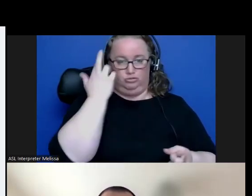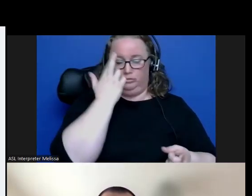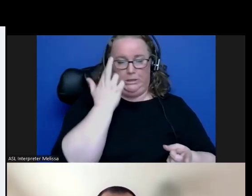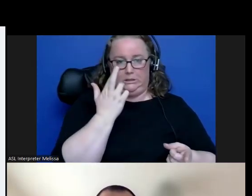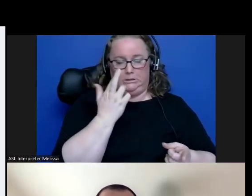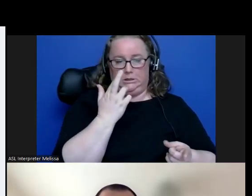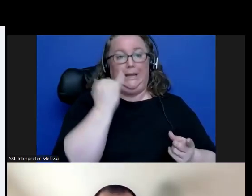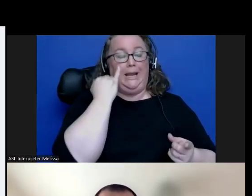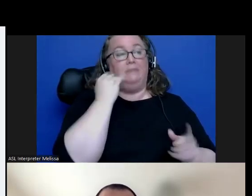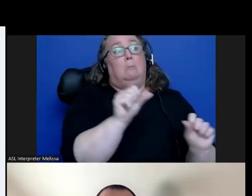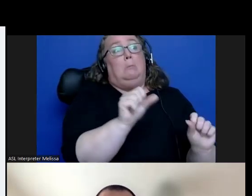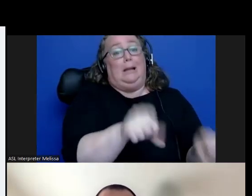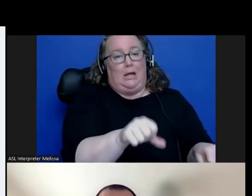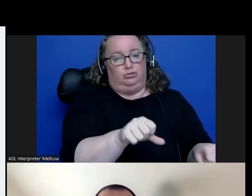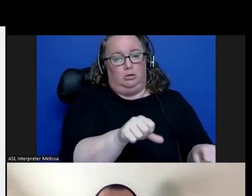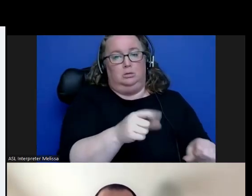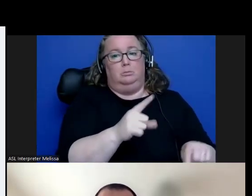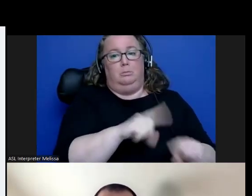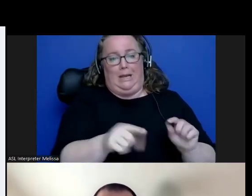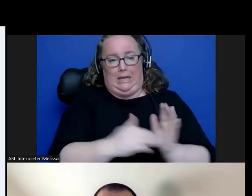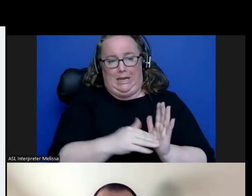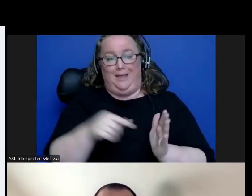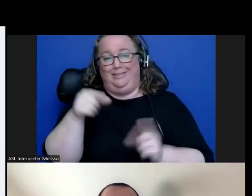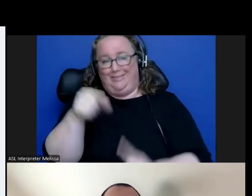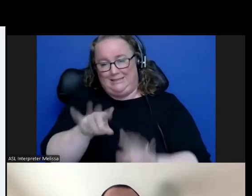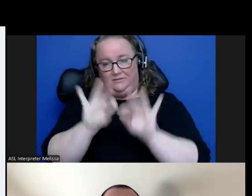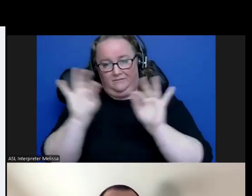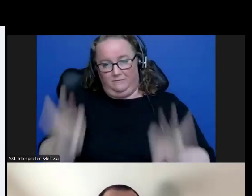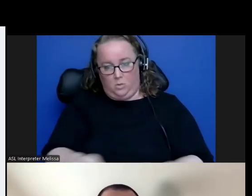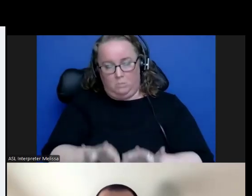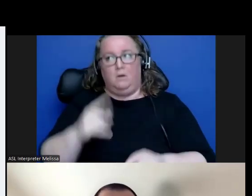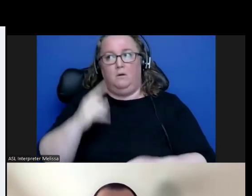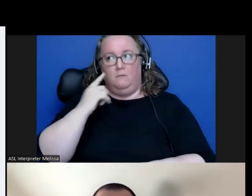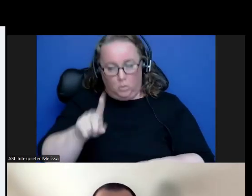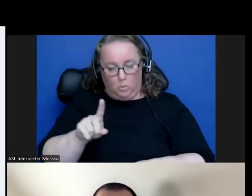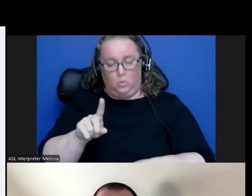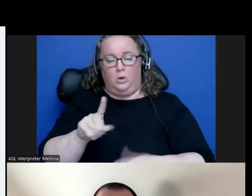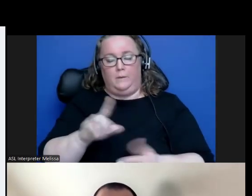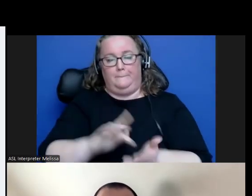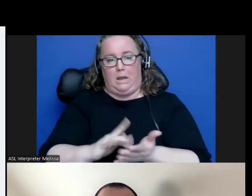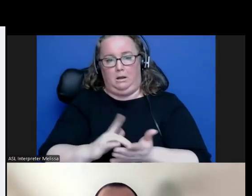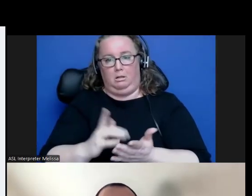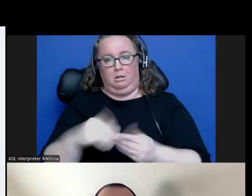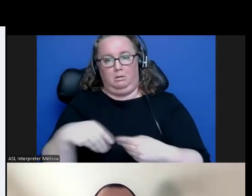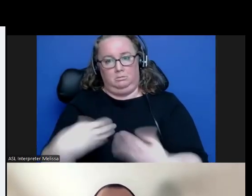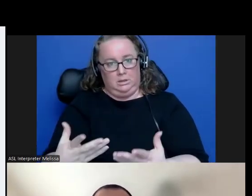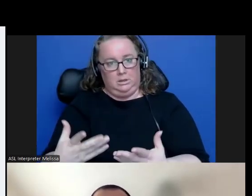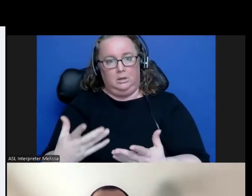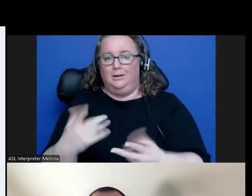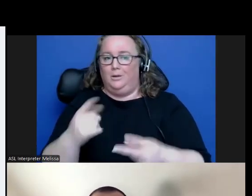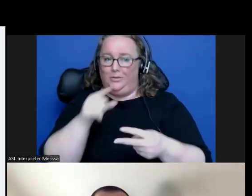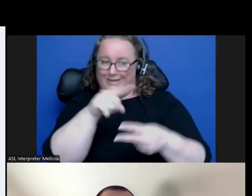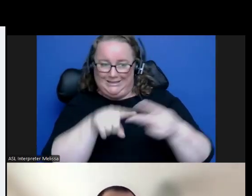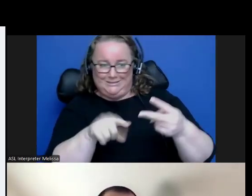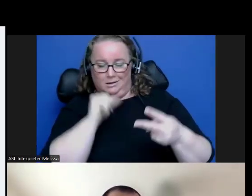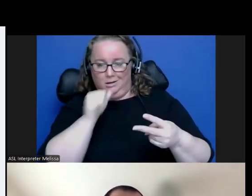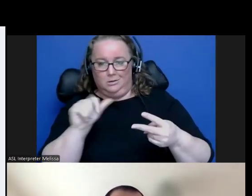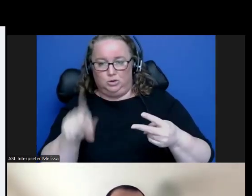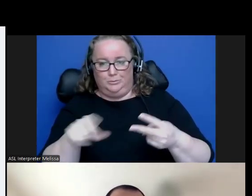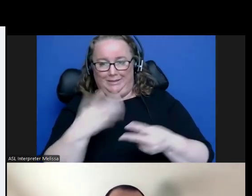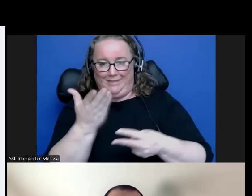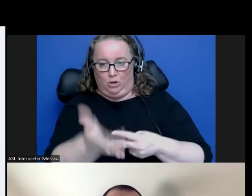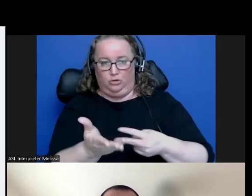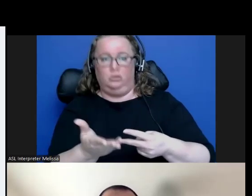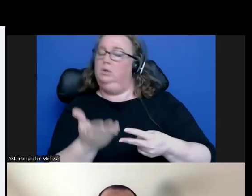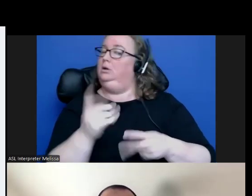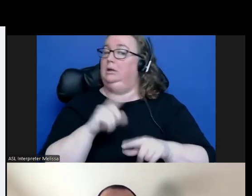and this is a form for medication restraint. So it's an option that should not be present. Plus, treatment alone